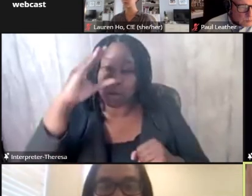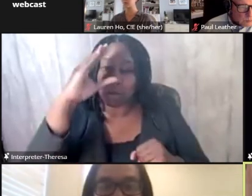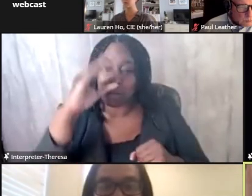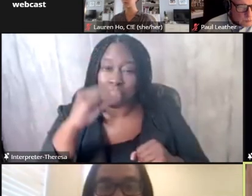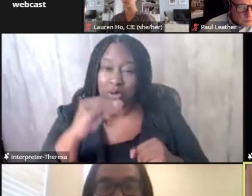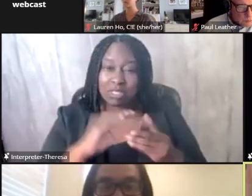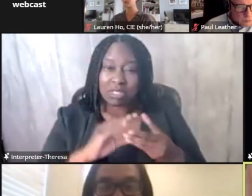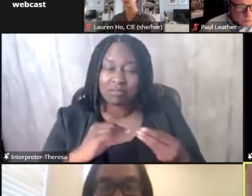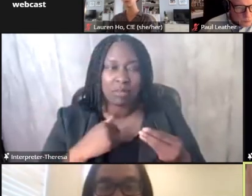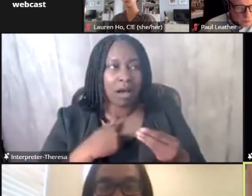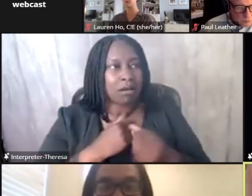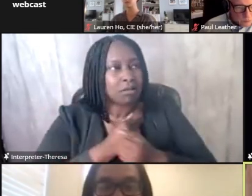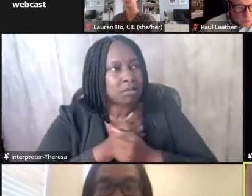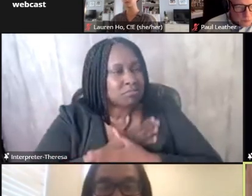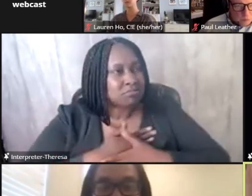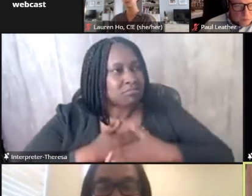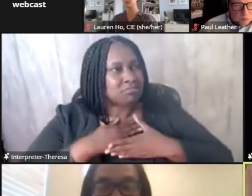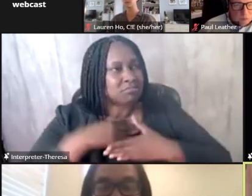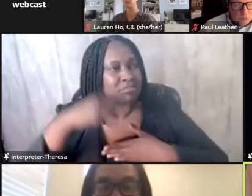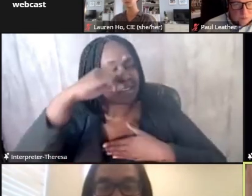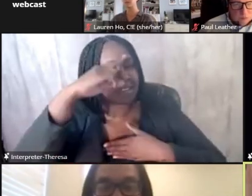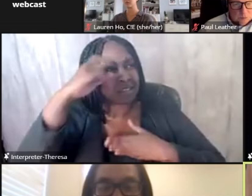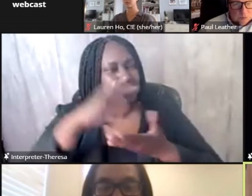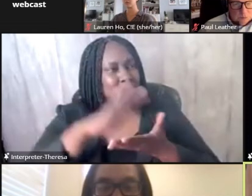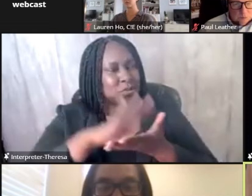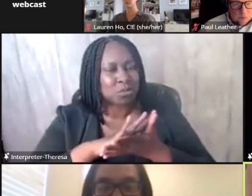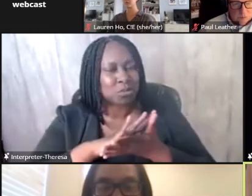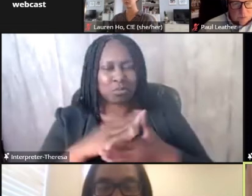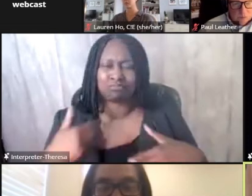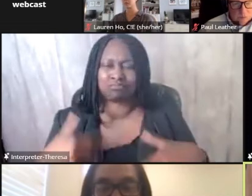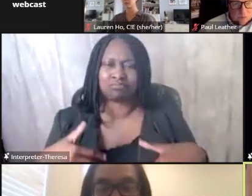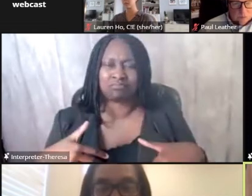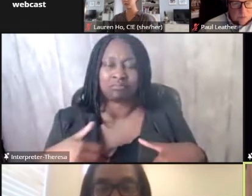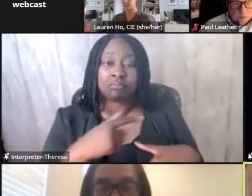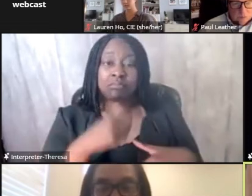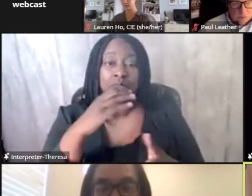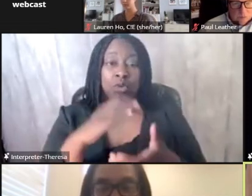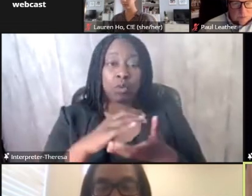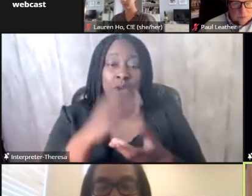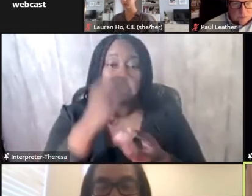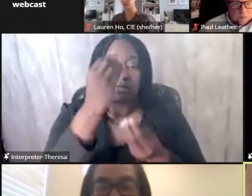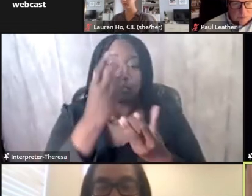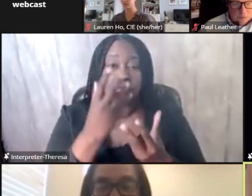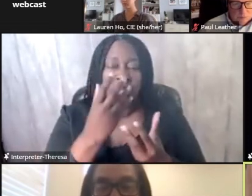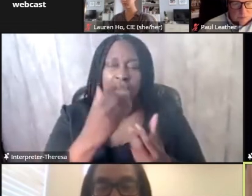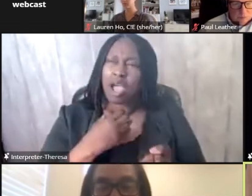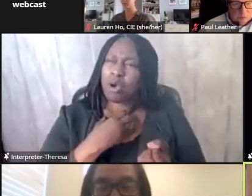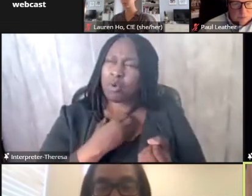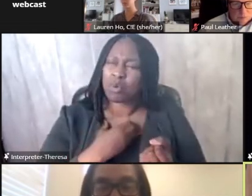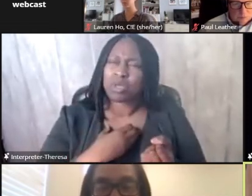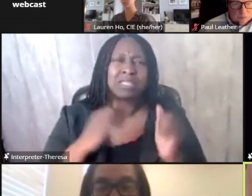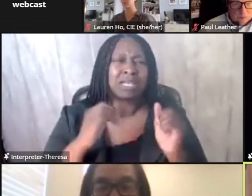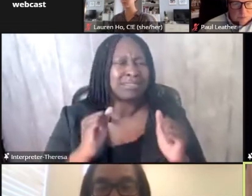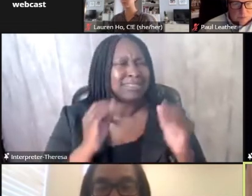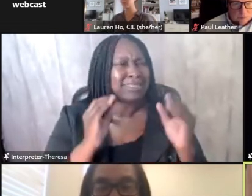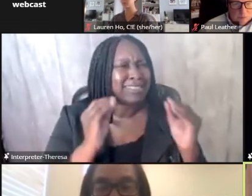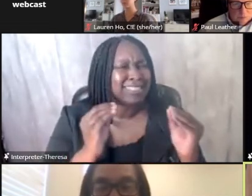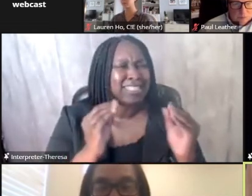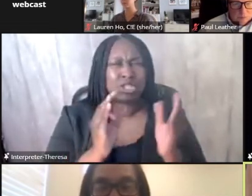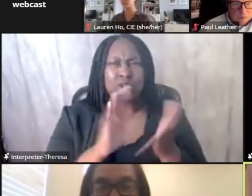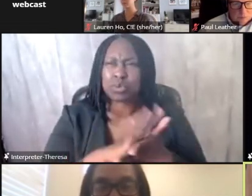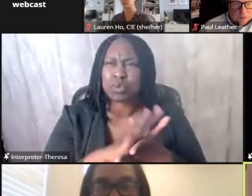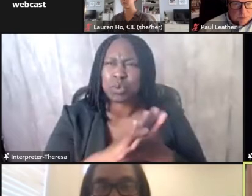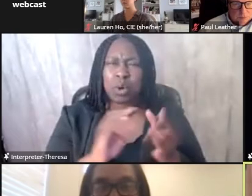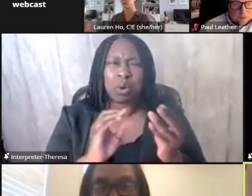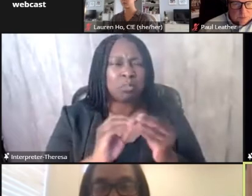But and she said, she said to me, I wish I could teach school more like this. I wish it could be more like this. And so I